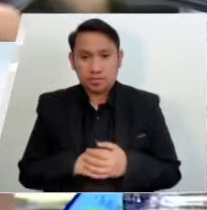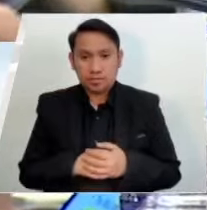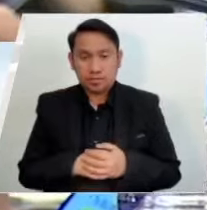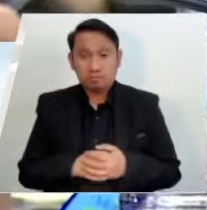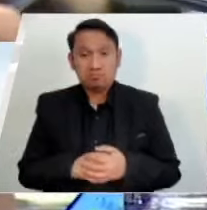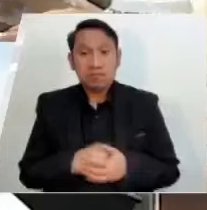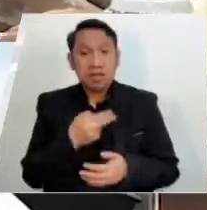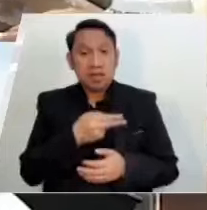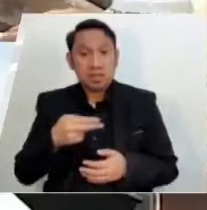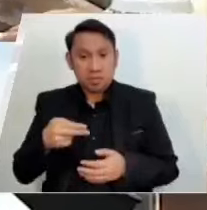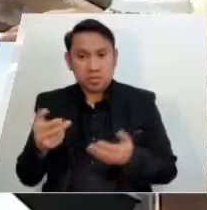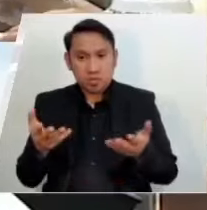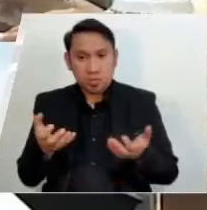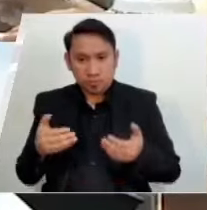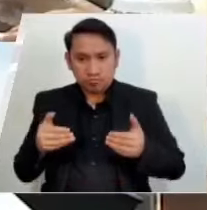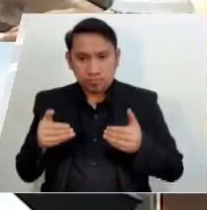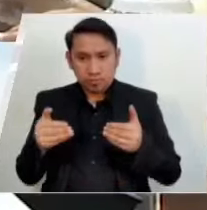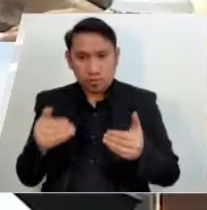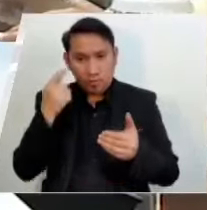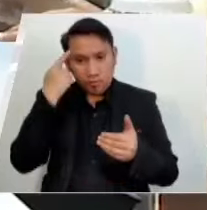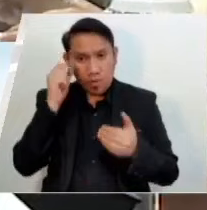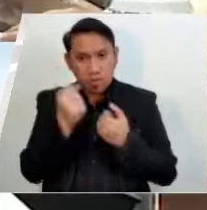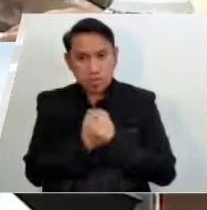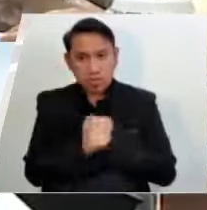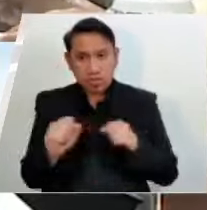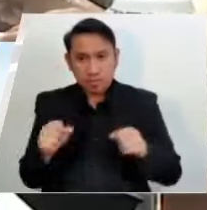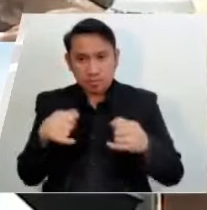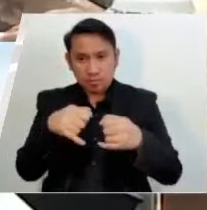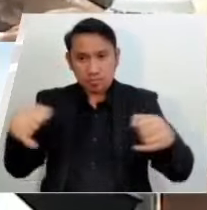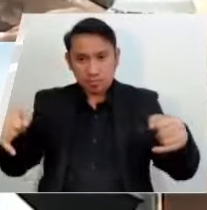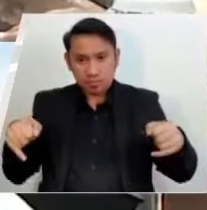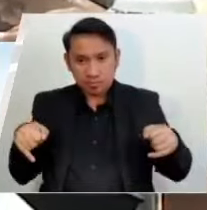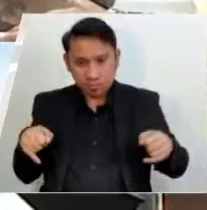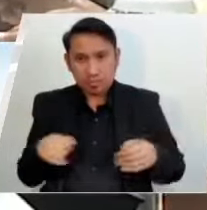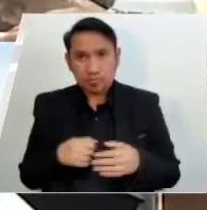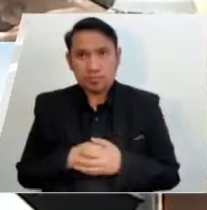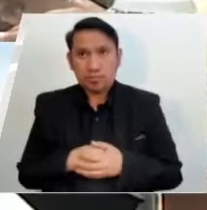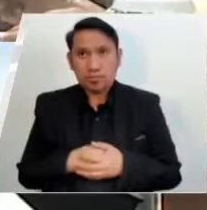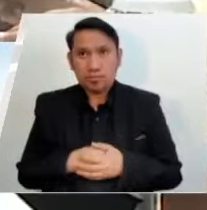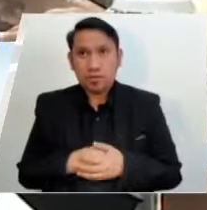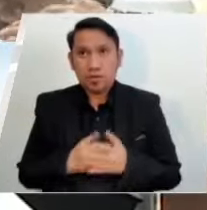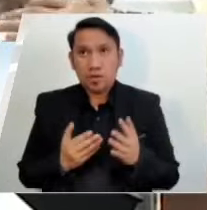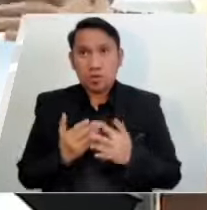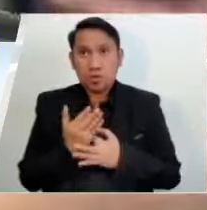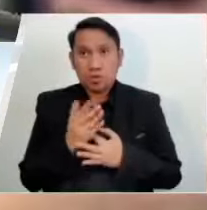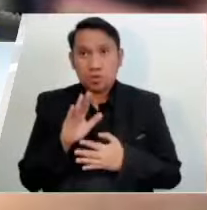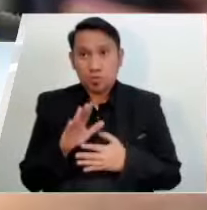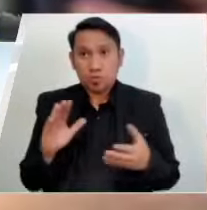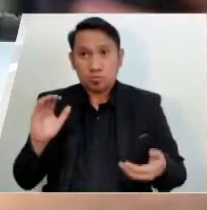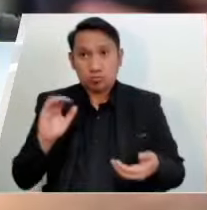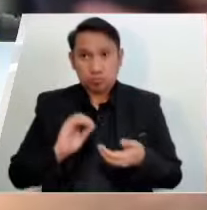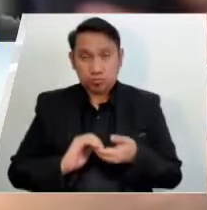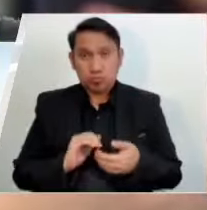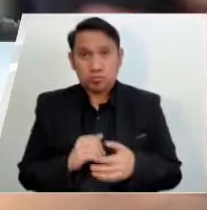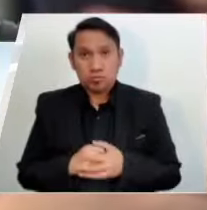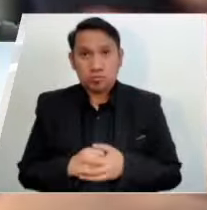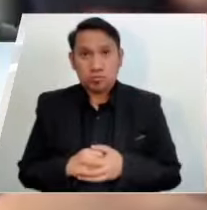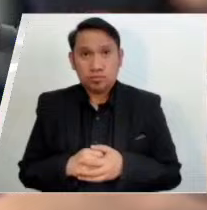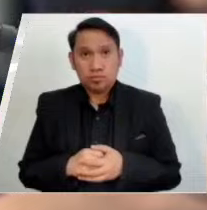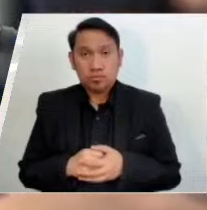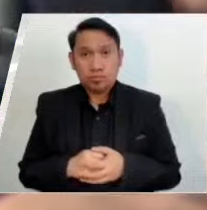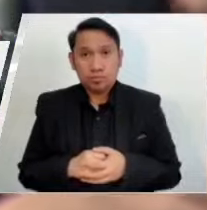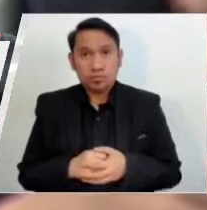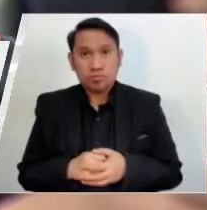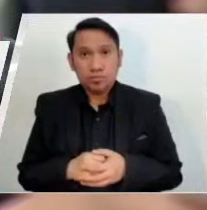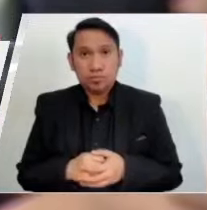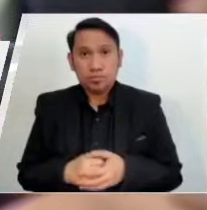ang kooperasyon sa seguridad sa border ng dalawang bansa sa pamamagitan ng joint patrols. But there are many